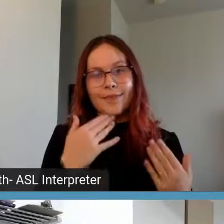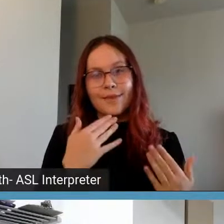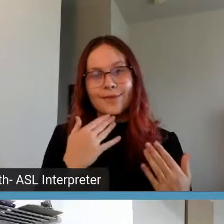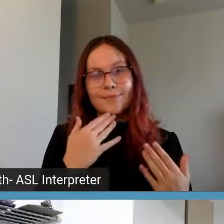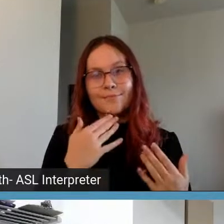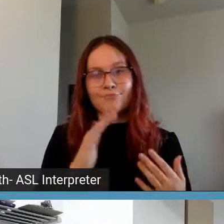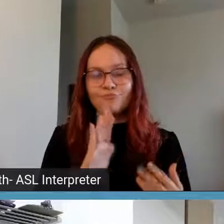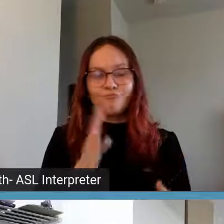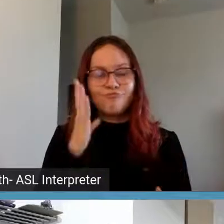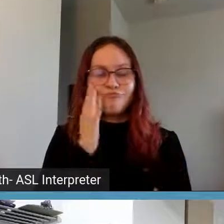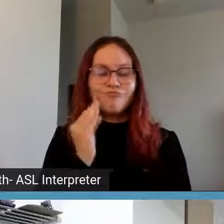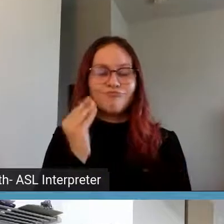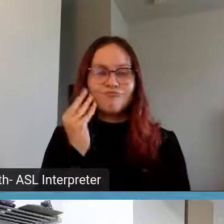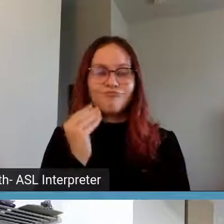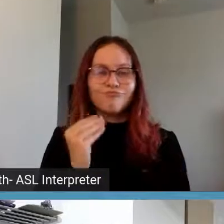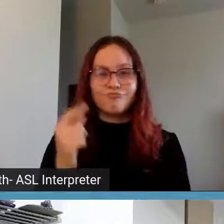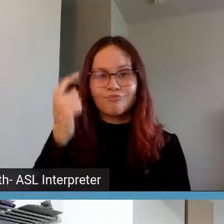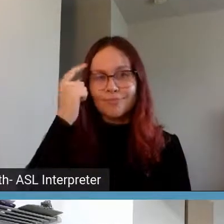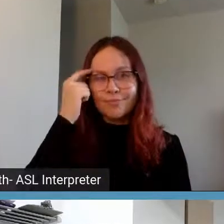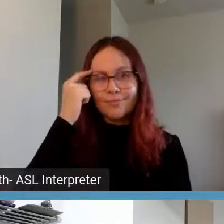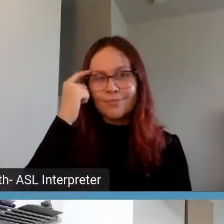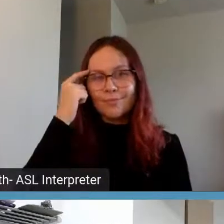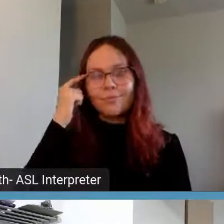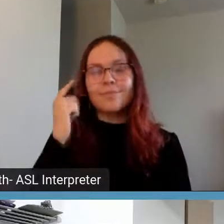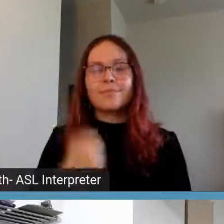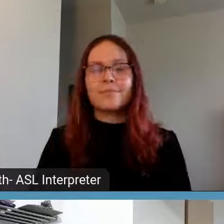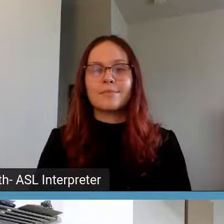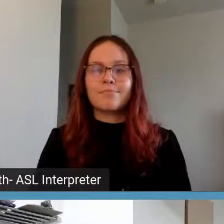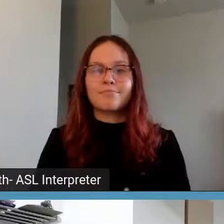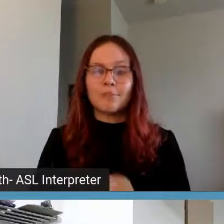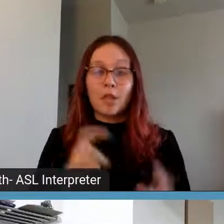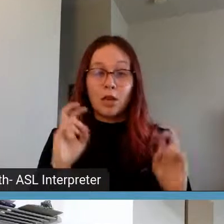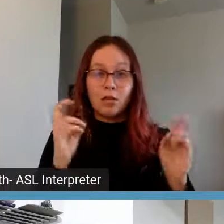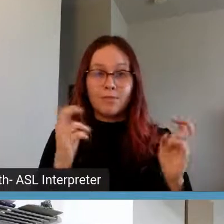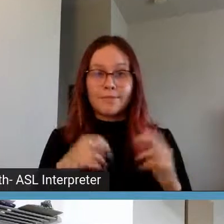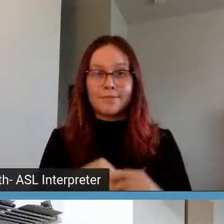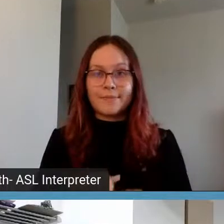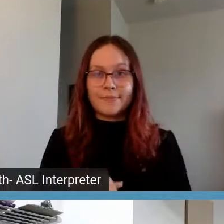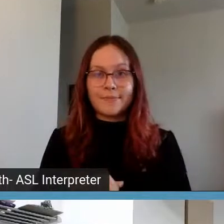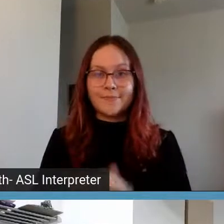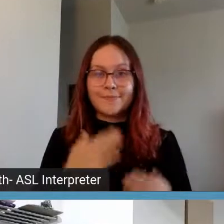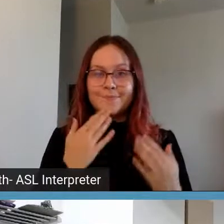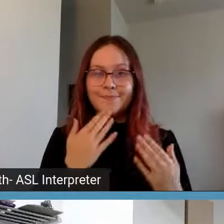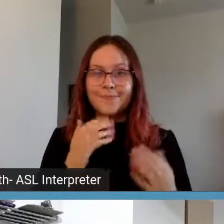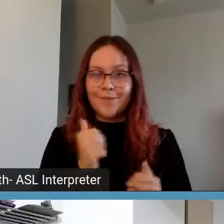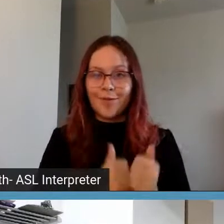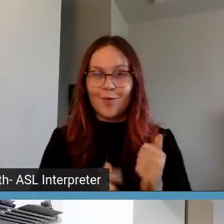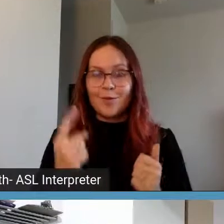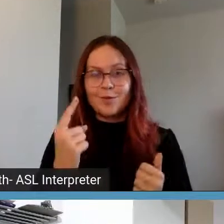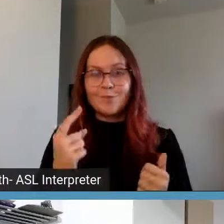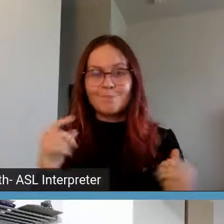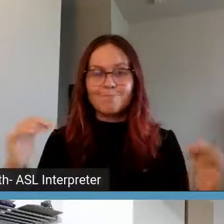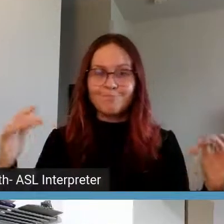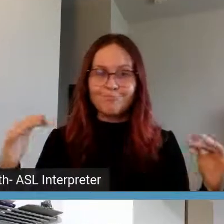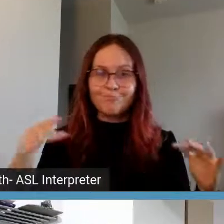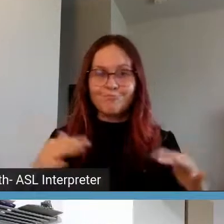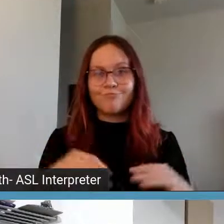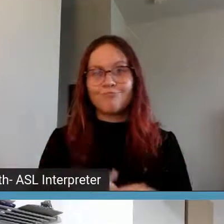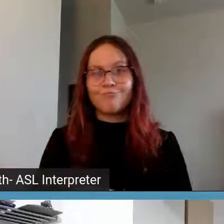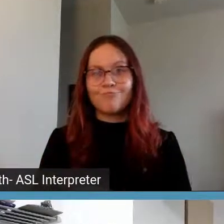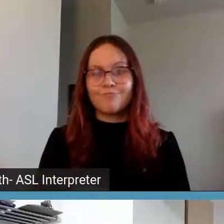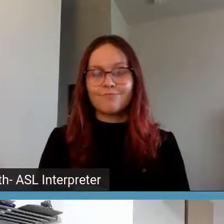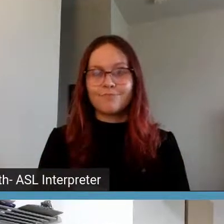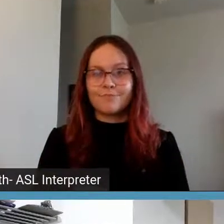expertise, your experiences, and your wisdom on this subject. And thank you, everybody, for participating today and your